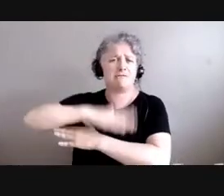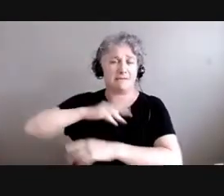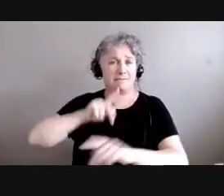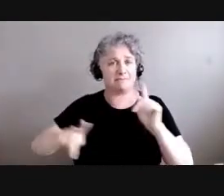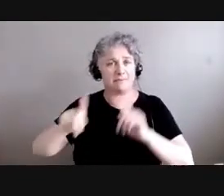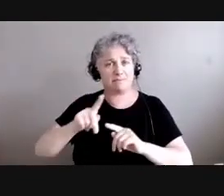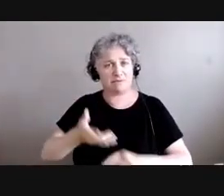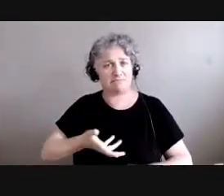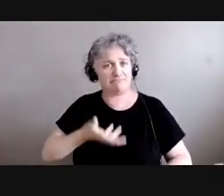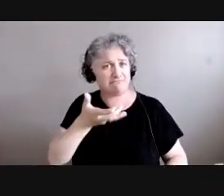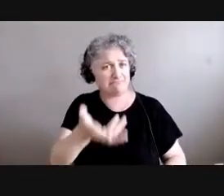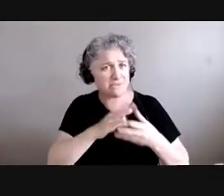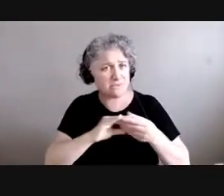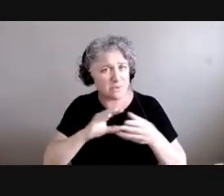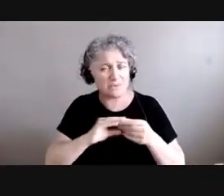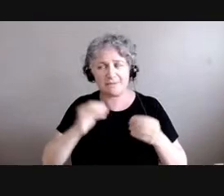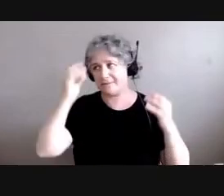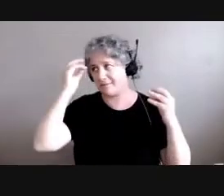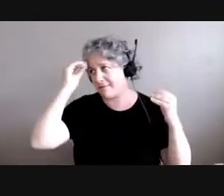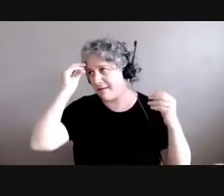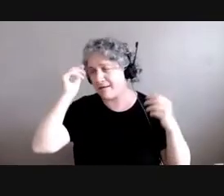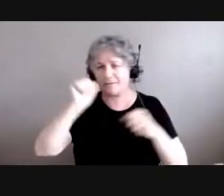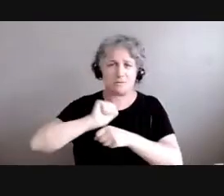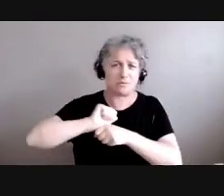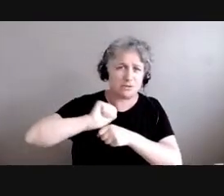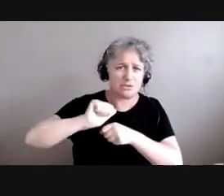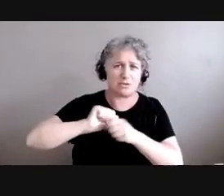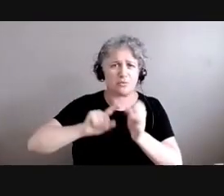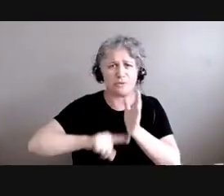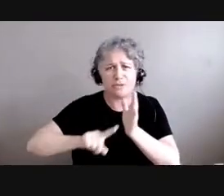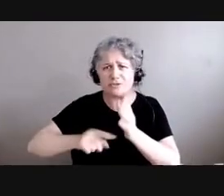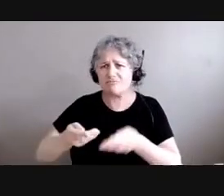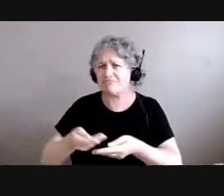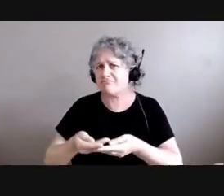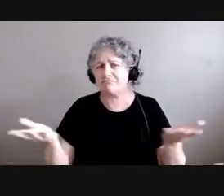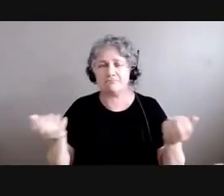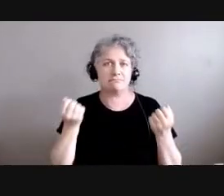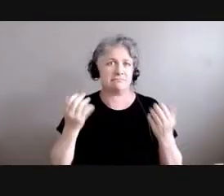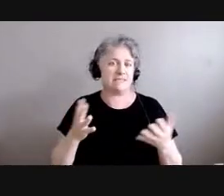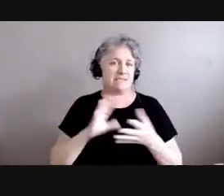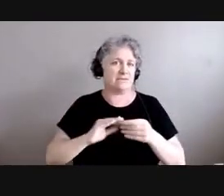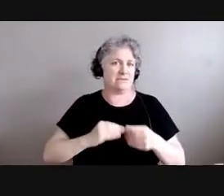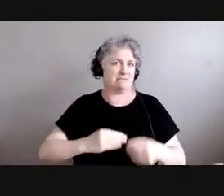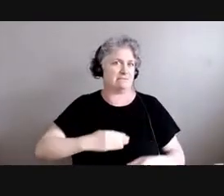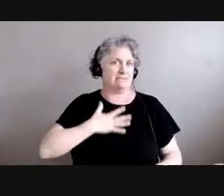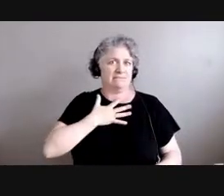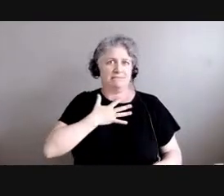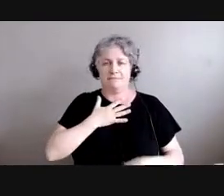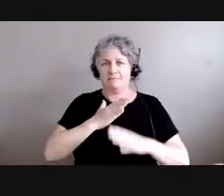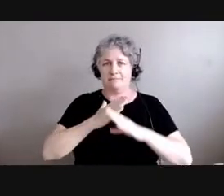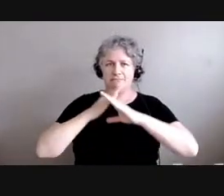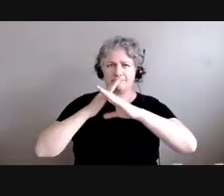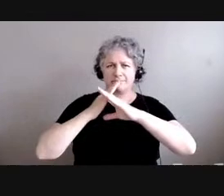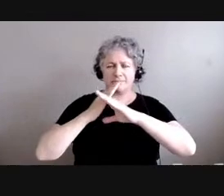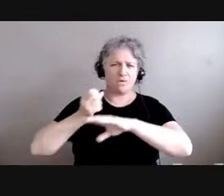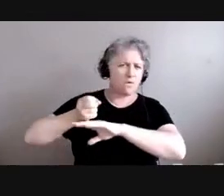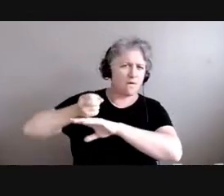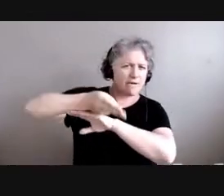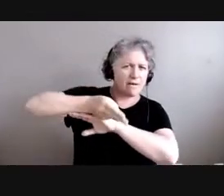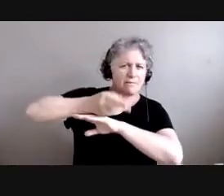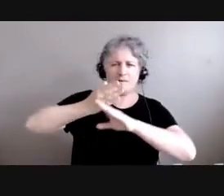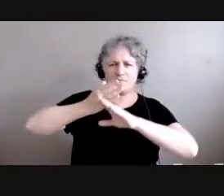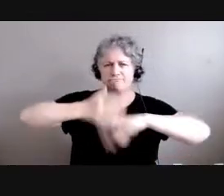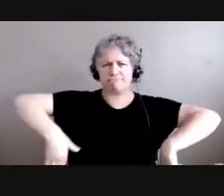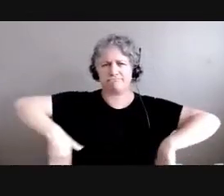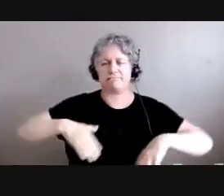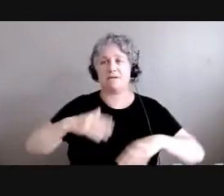their thoughts, and their work with us today. There have been so many inspiring stories about how barriers can be overcome to make parks more